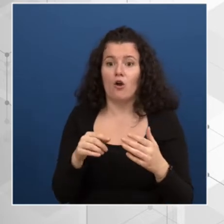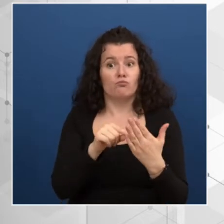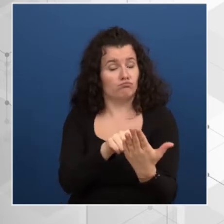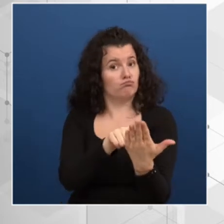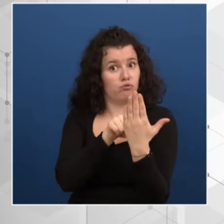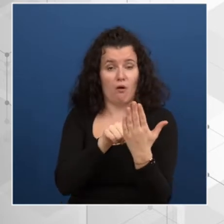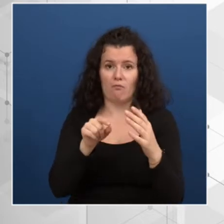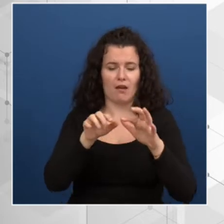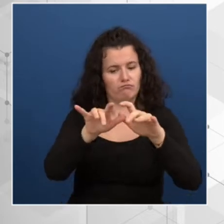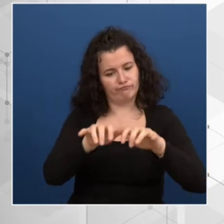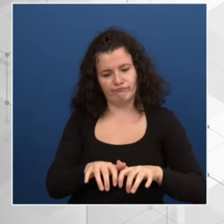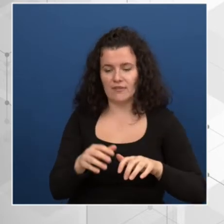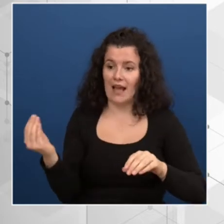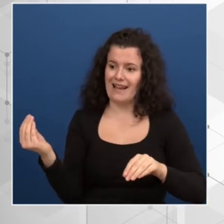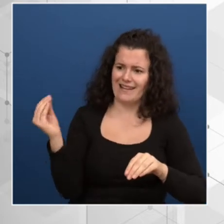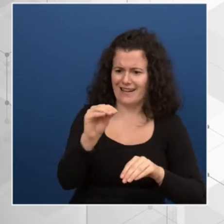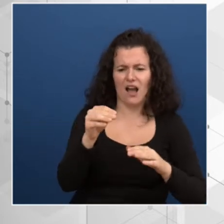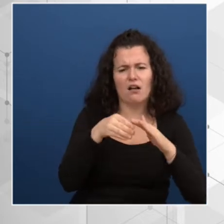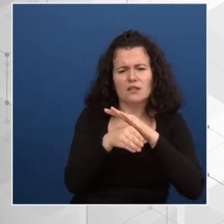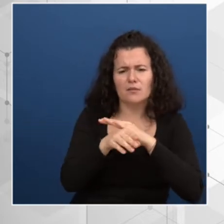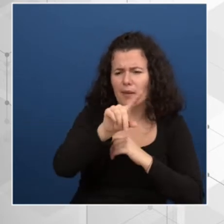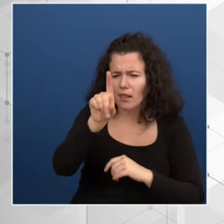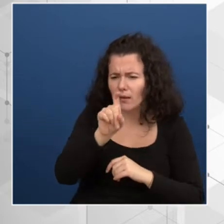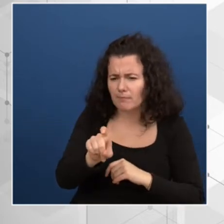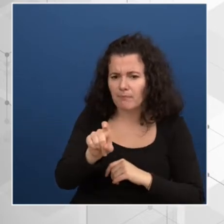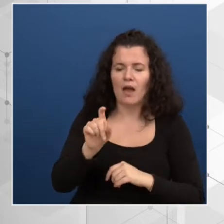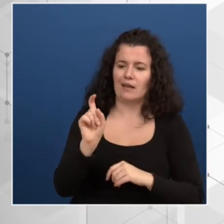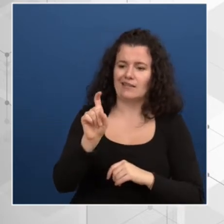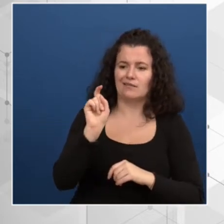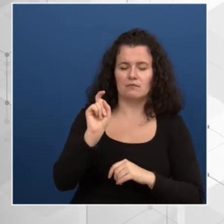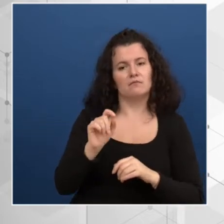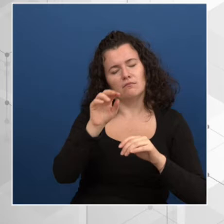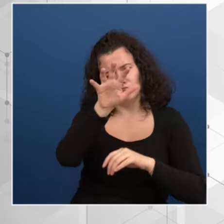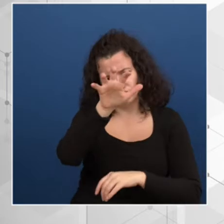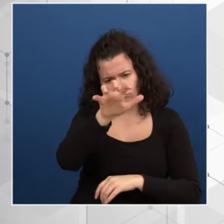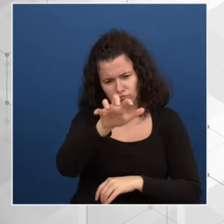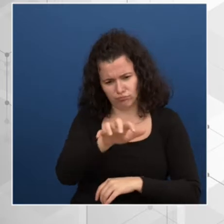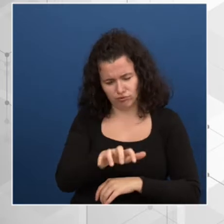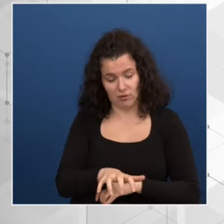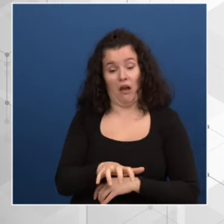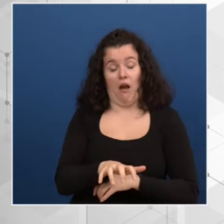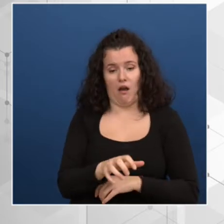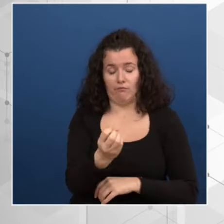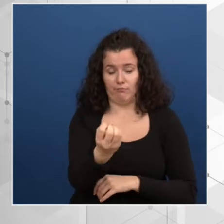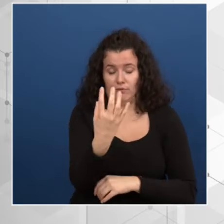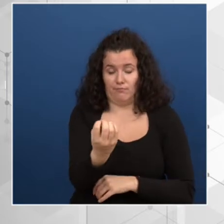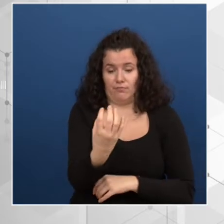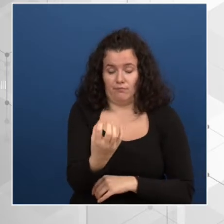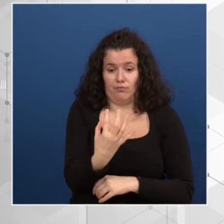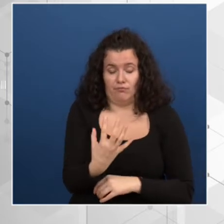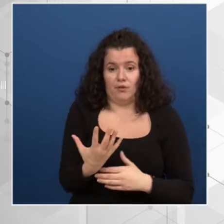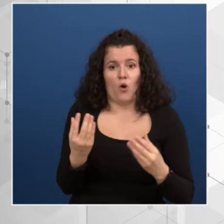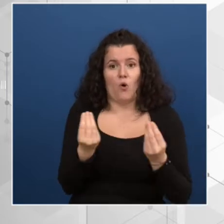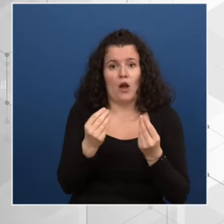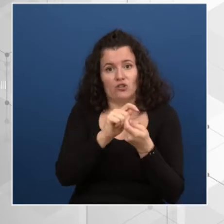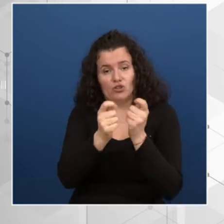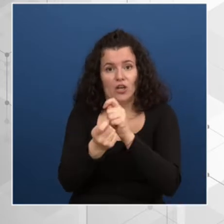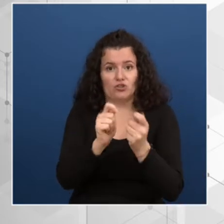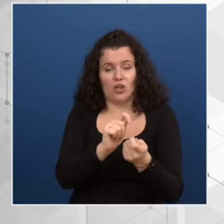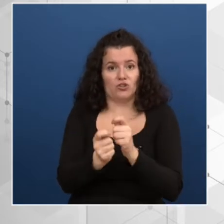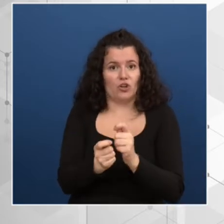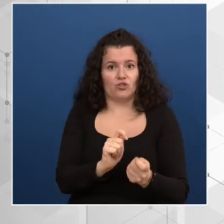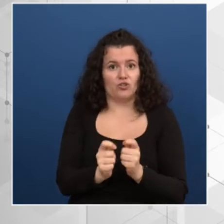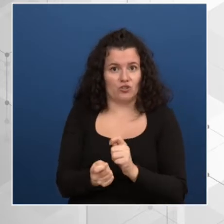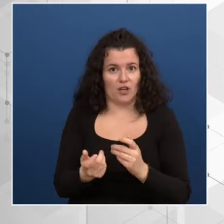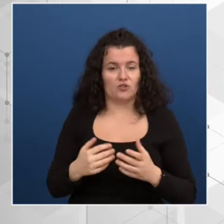in line in the email. And it can amend auto text with image descriptions. So with your email, think about even